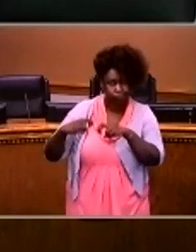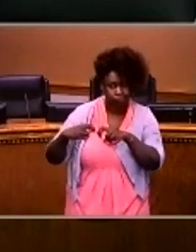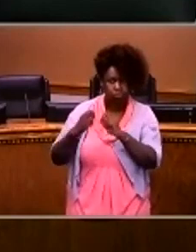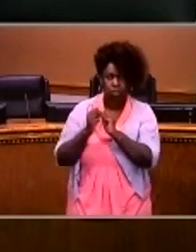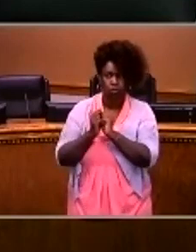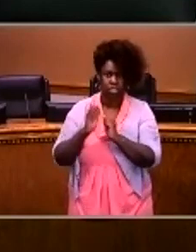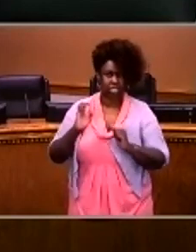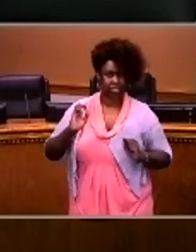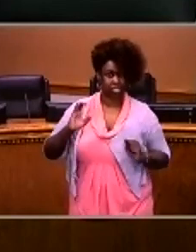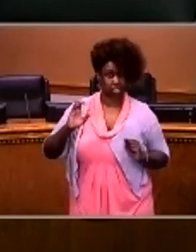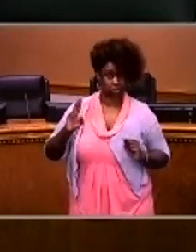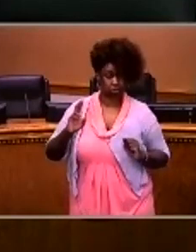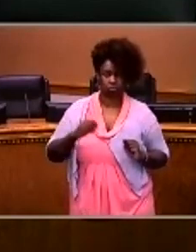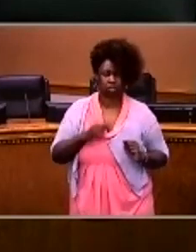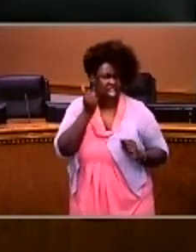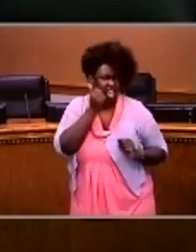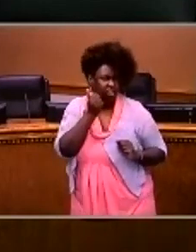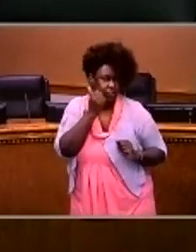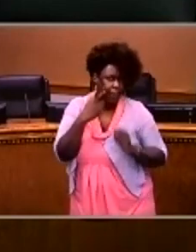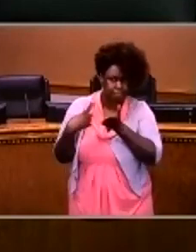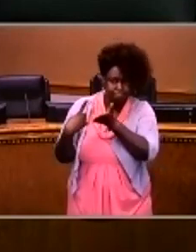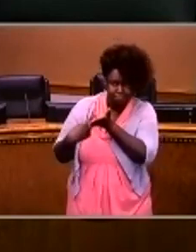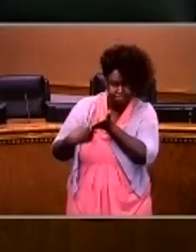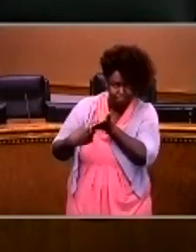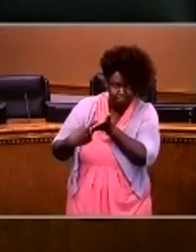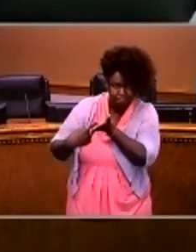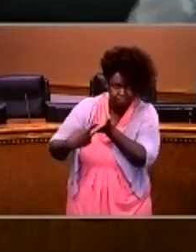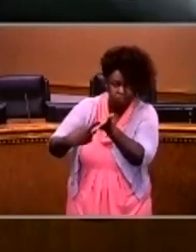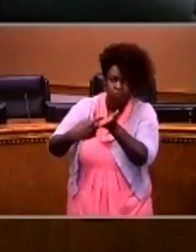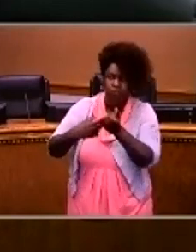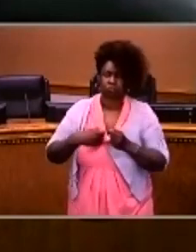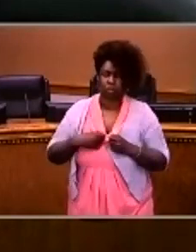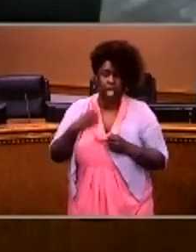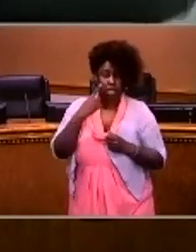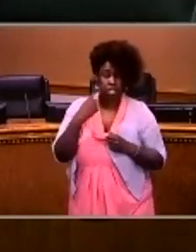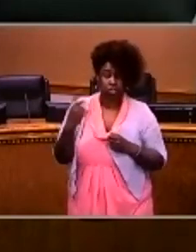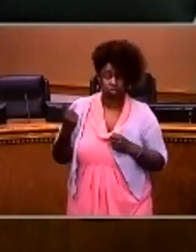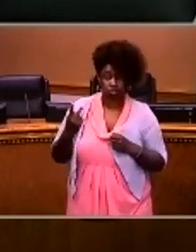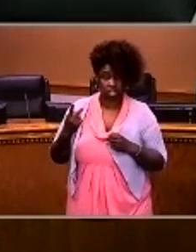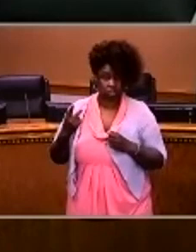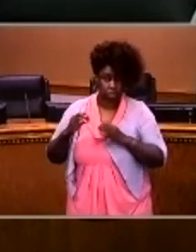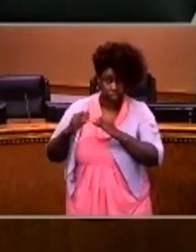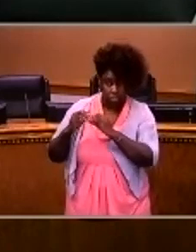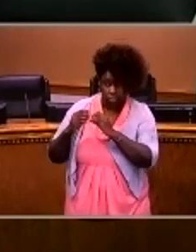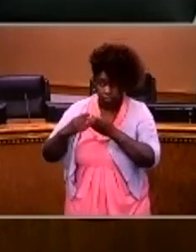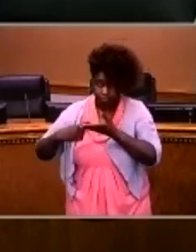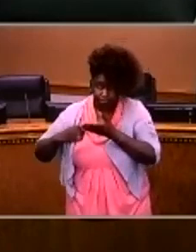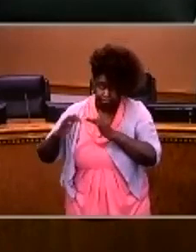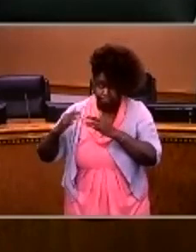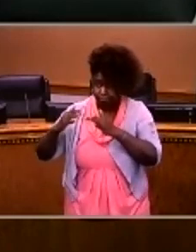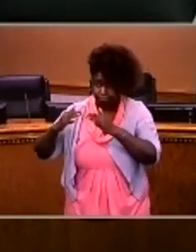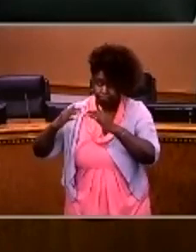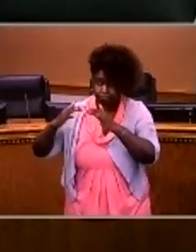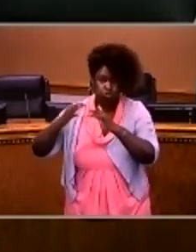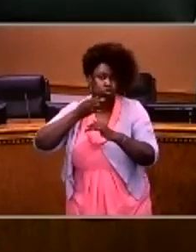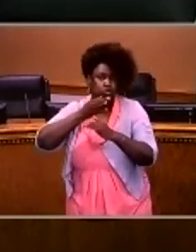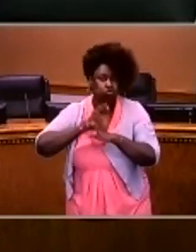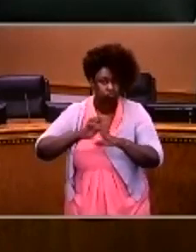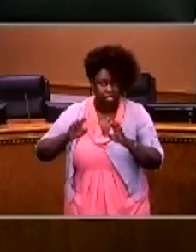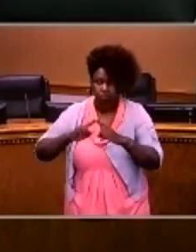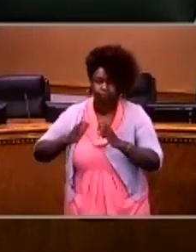almost on a daily basis with them. And I think we're getting closer to being able to pull the trigger on that. And there